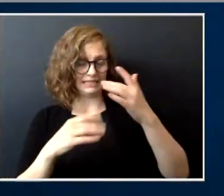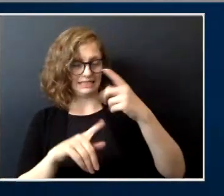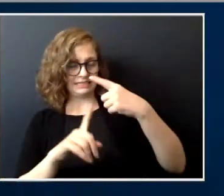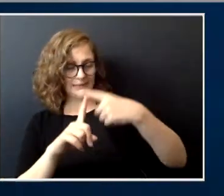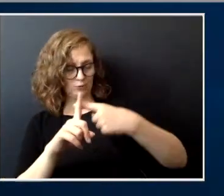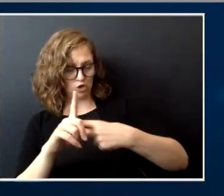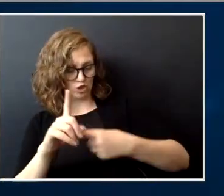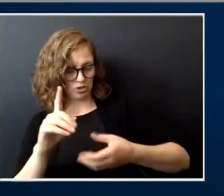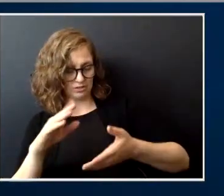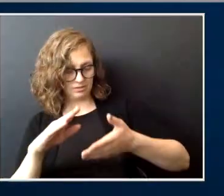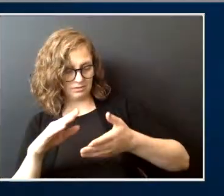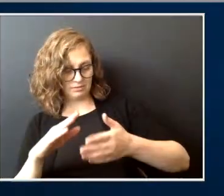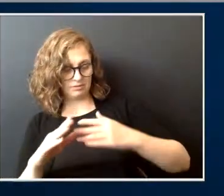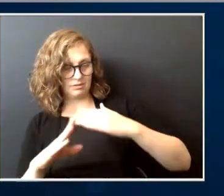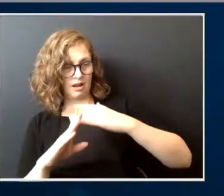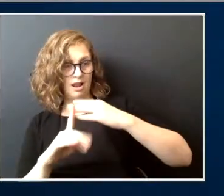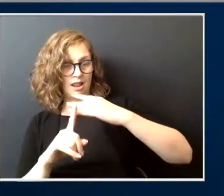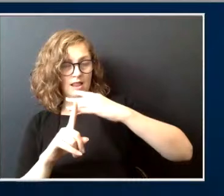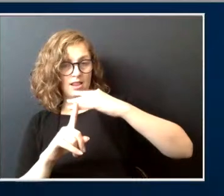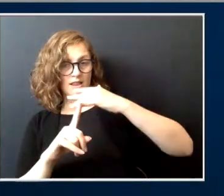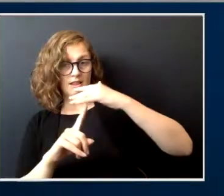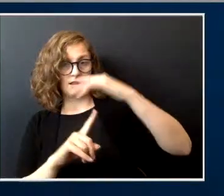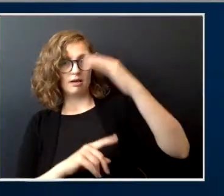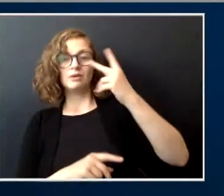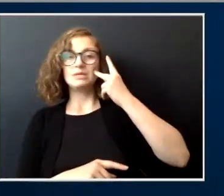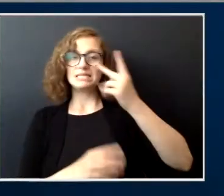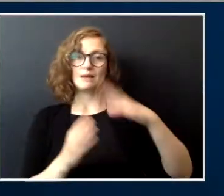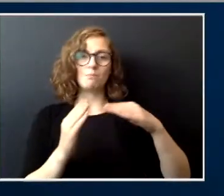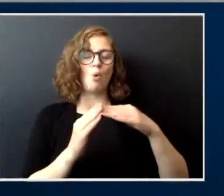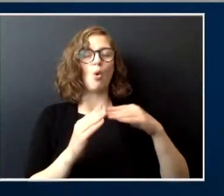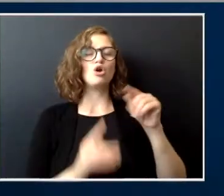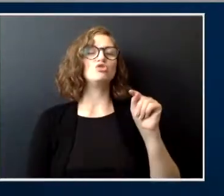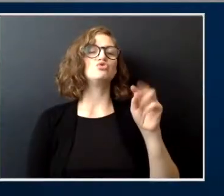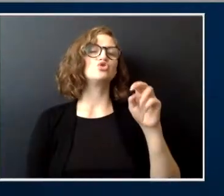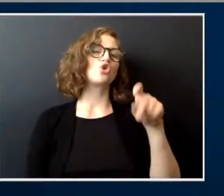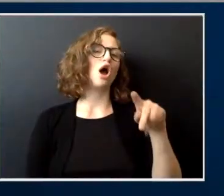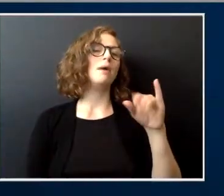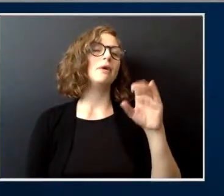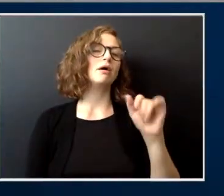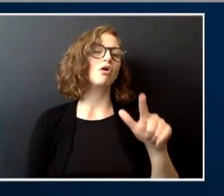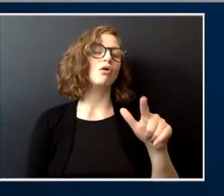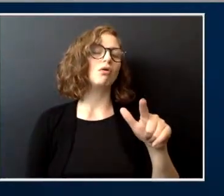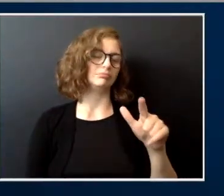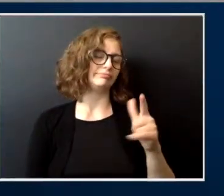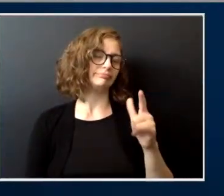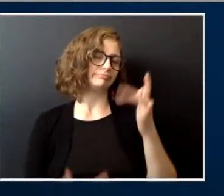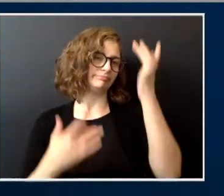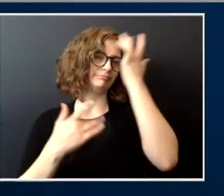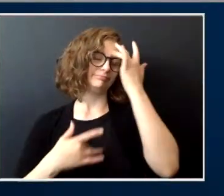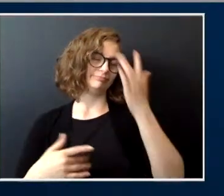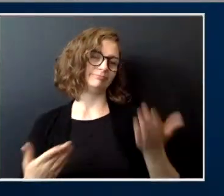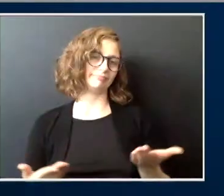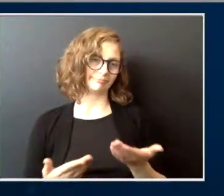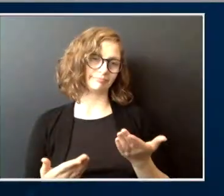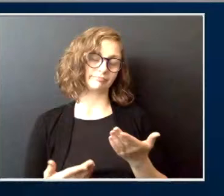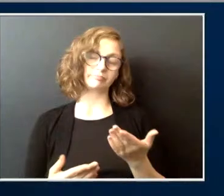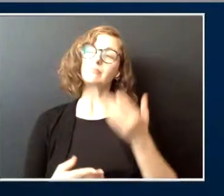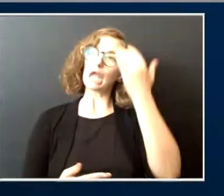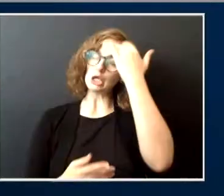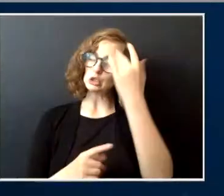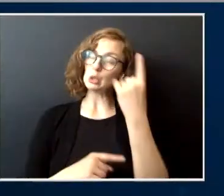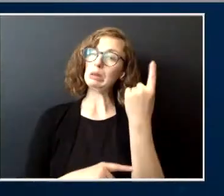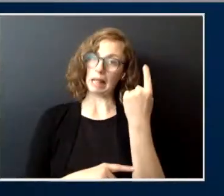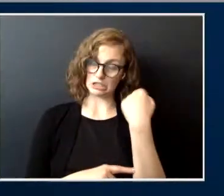both West Nile virus and dengue fever are a challenge. And I know we had cases last year of both, and looks like